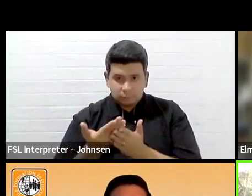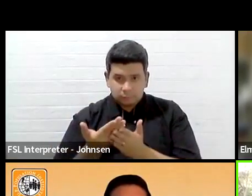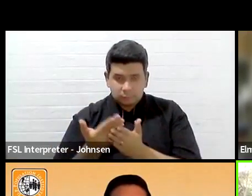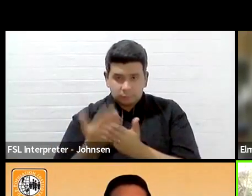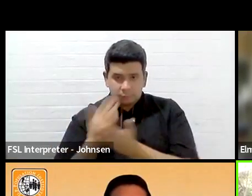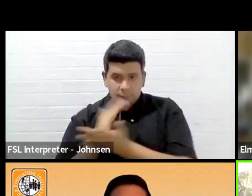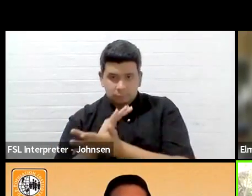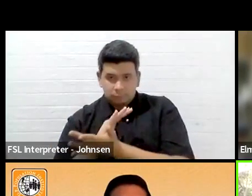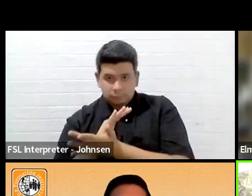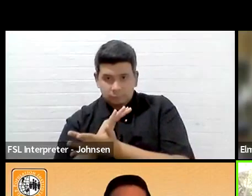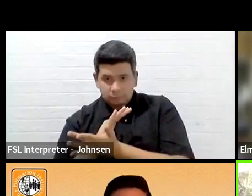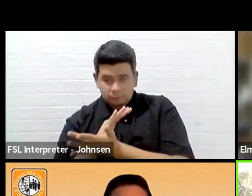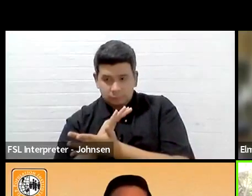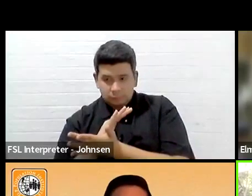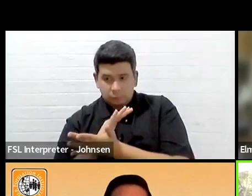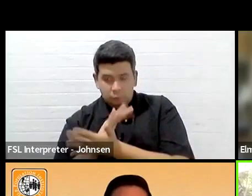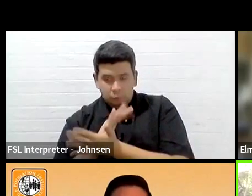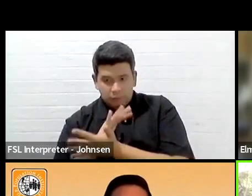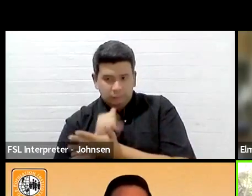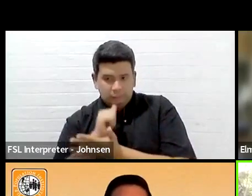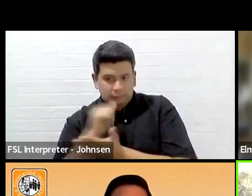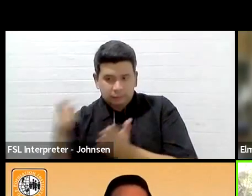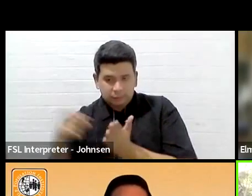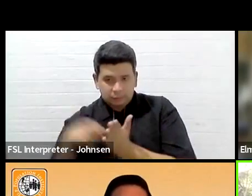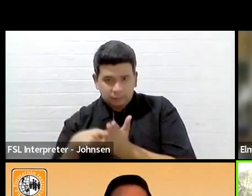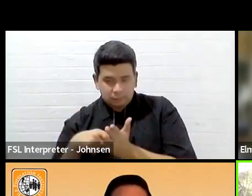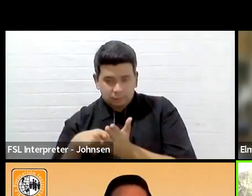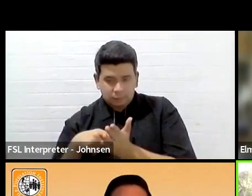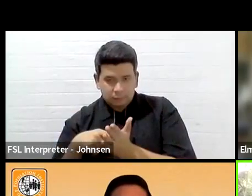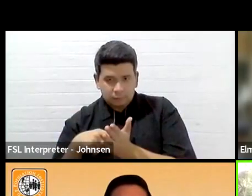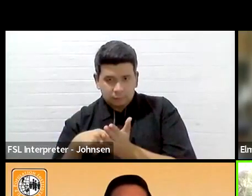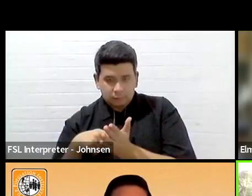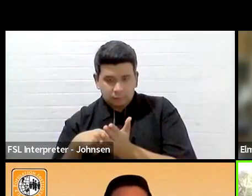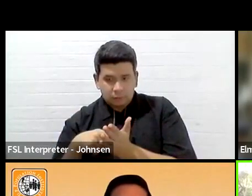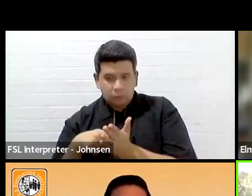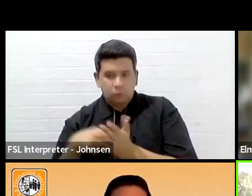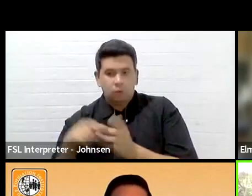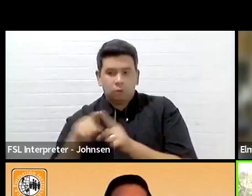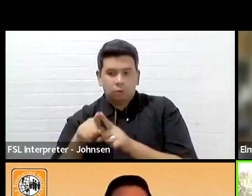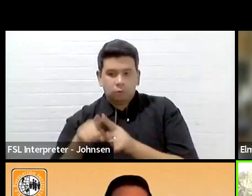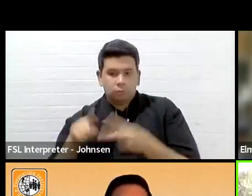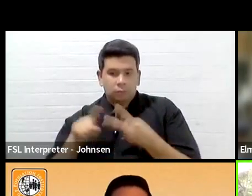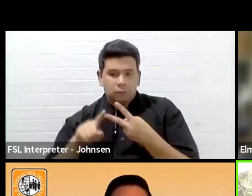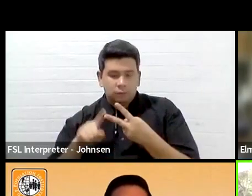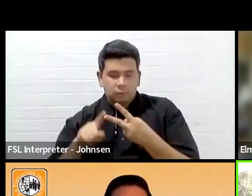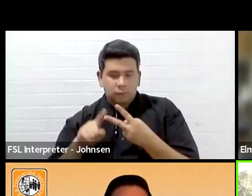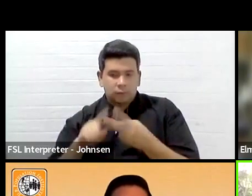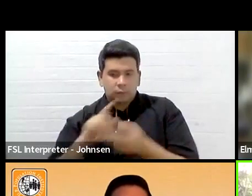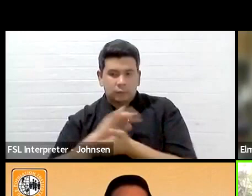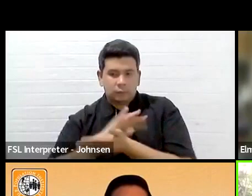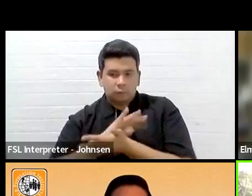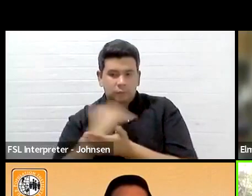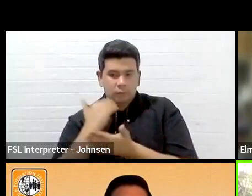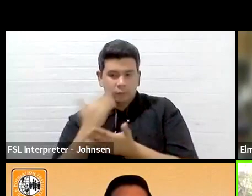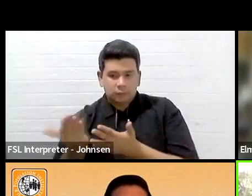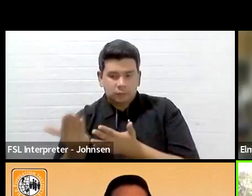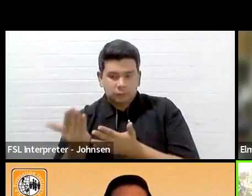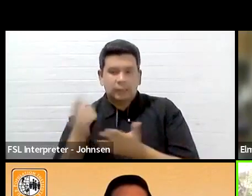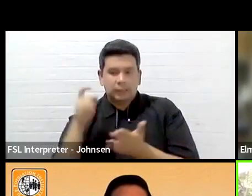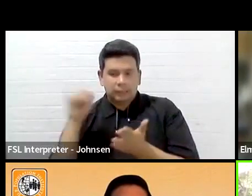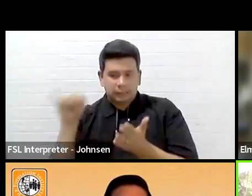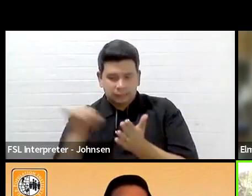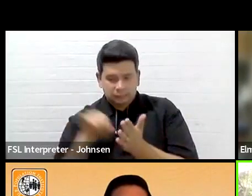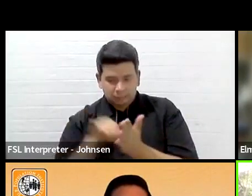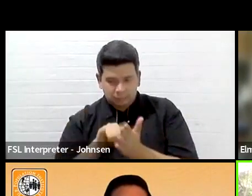COVID unidentified and deaths with COVID identified. DOH and PSA are